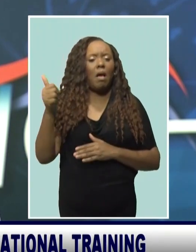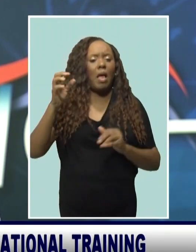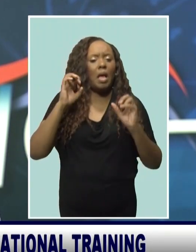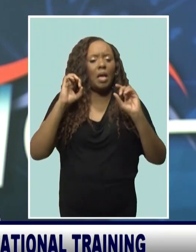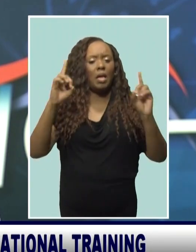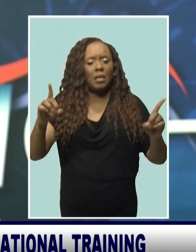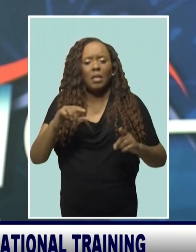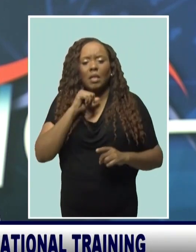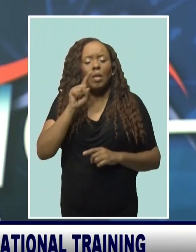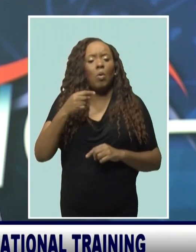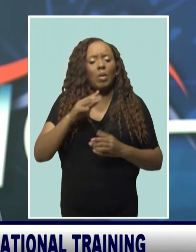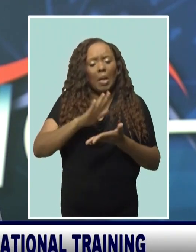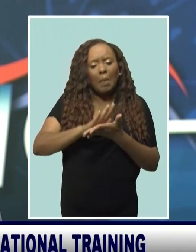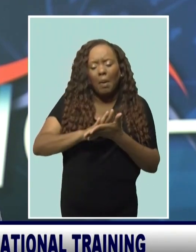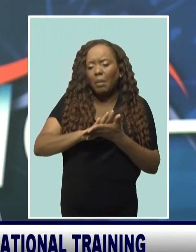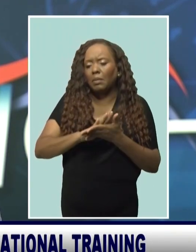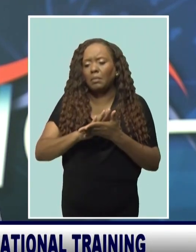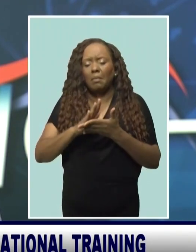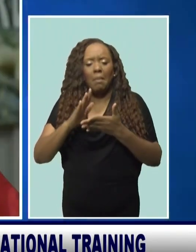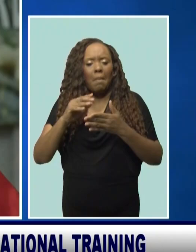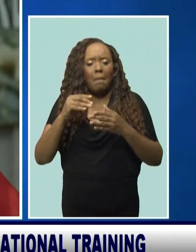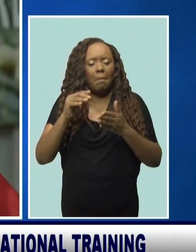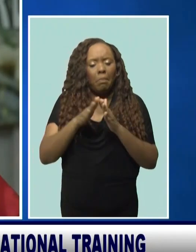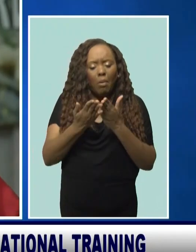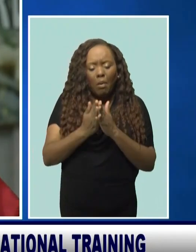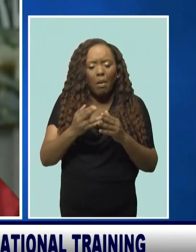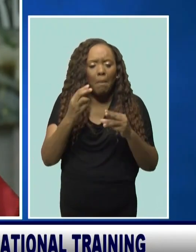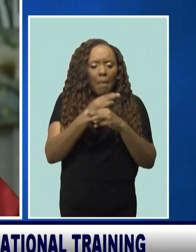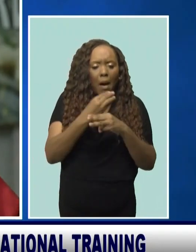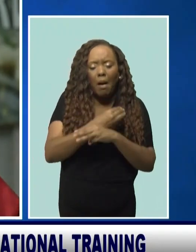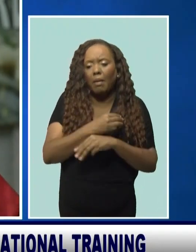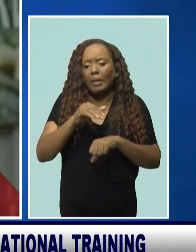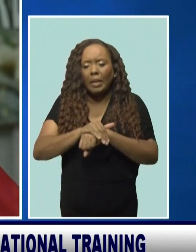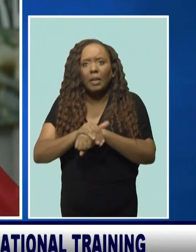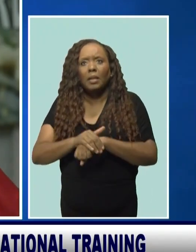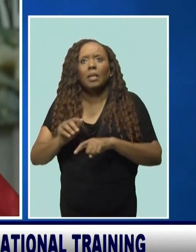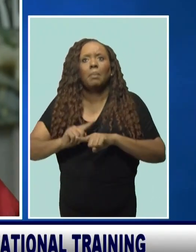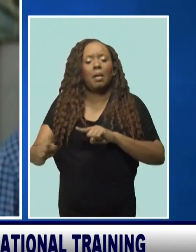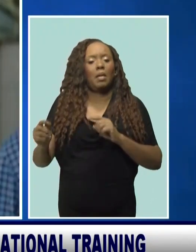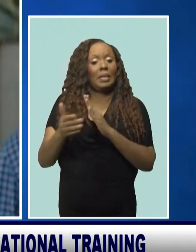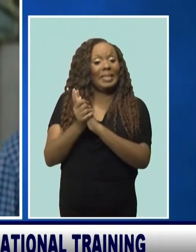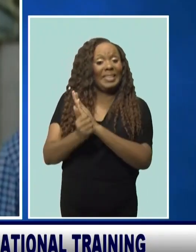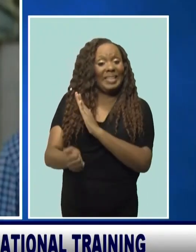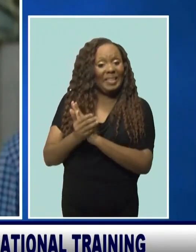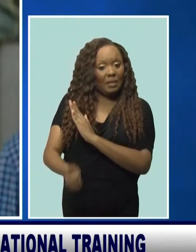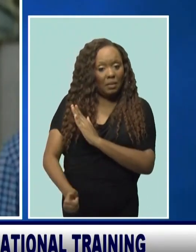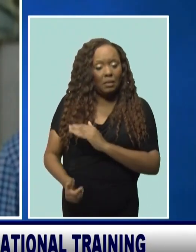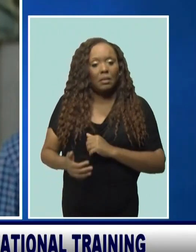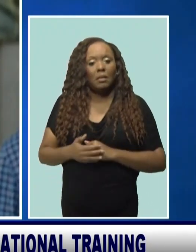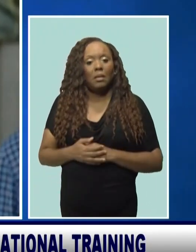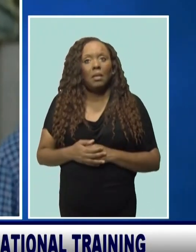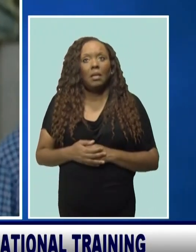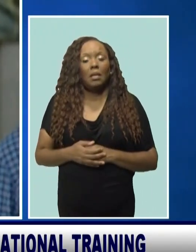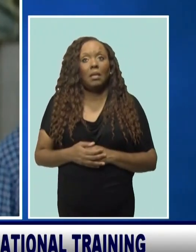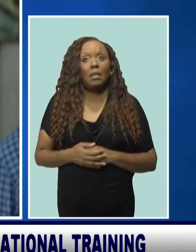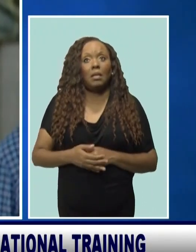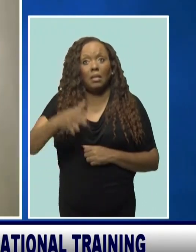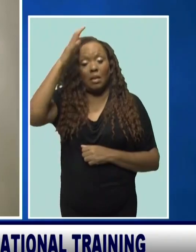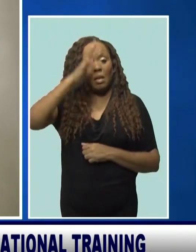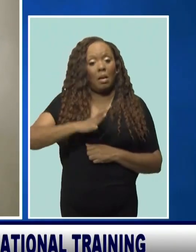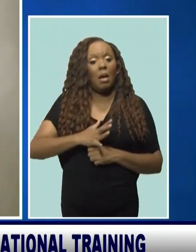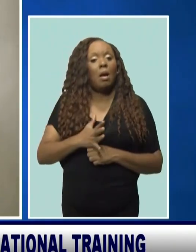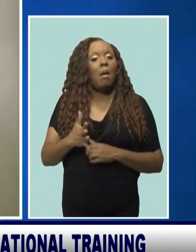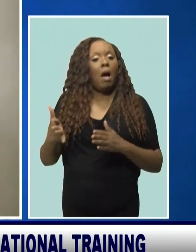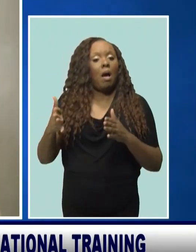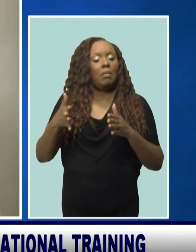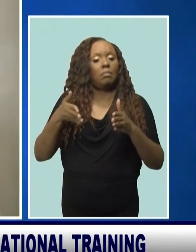away from academia. Former Chief Building Officer at the Environmental Protection Department, Dr. Sylvan Catwell, says it is time